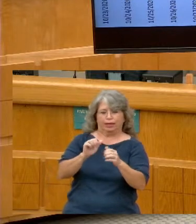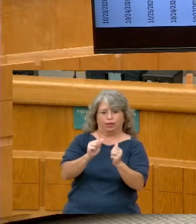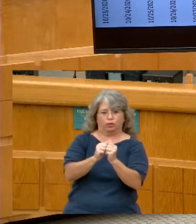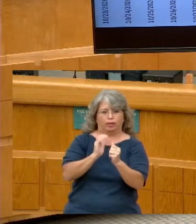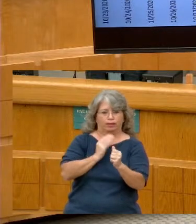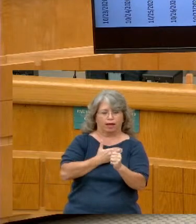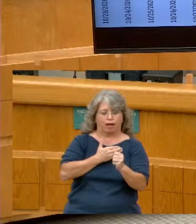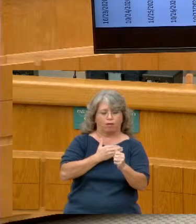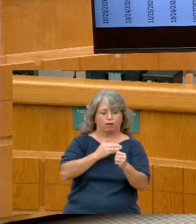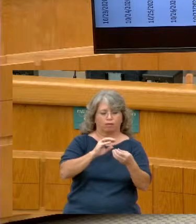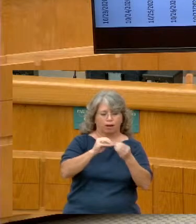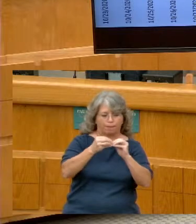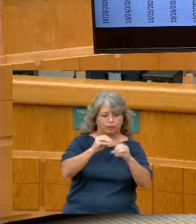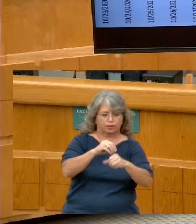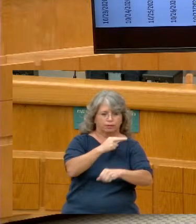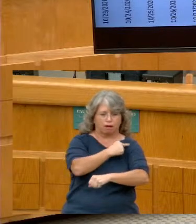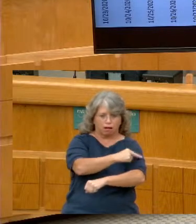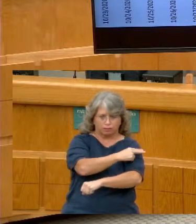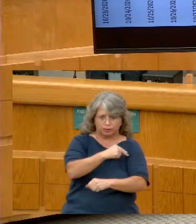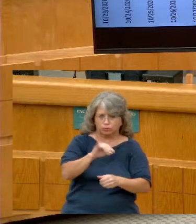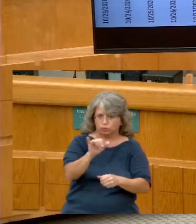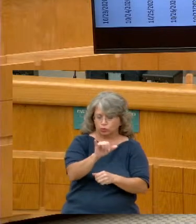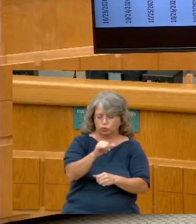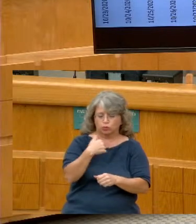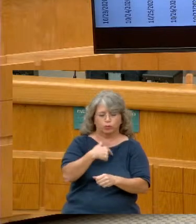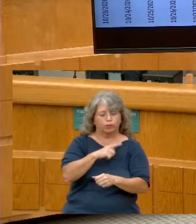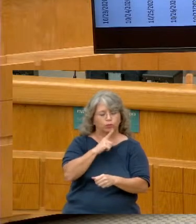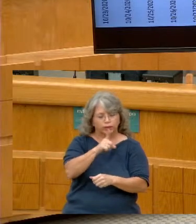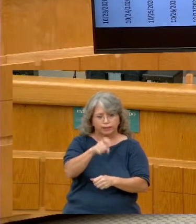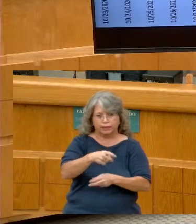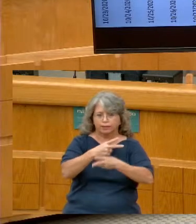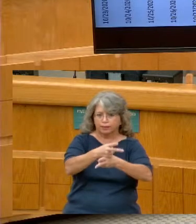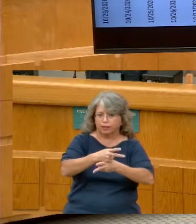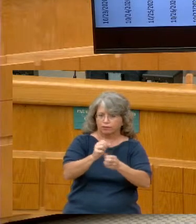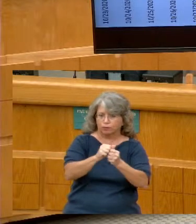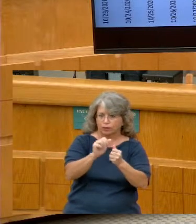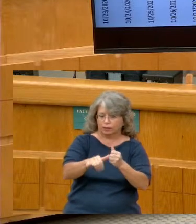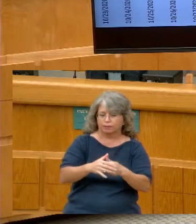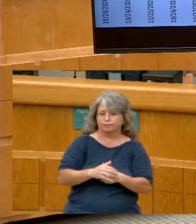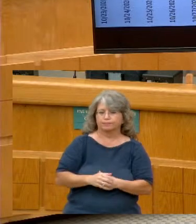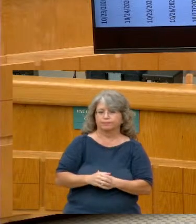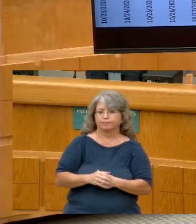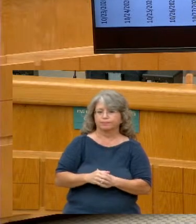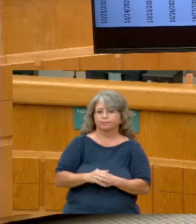the hospitalizations, and that's where we need to be especially careful. Next slide, please.